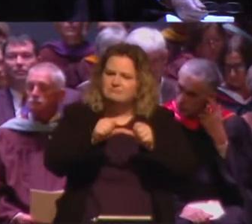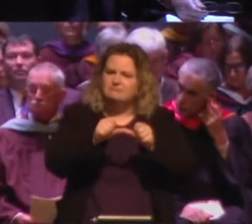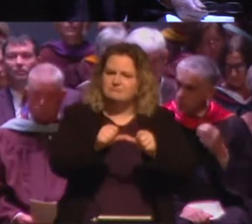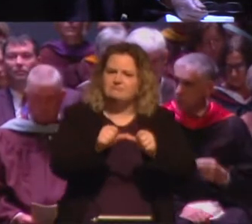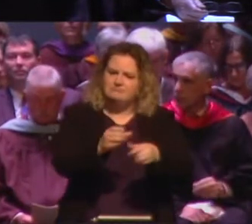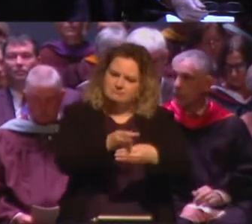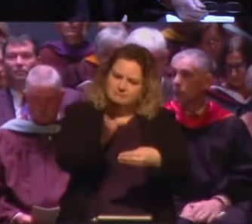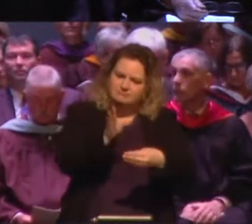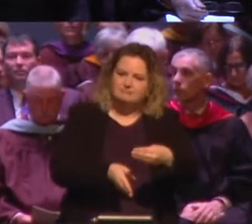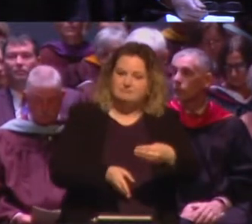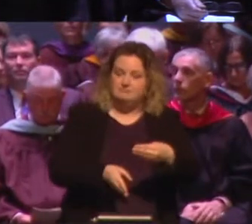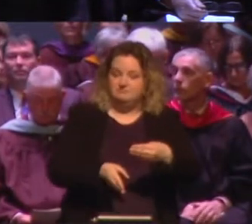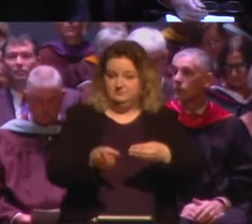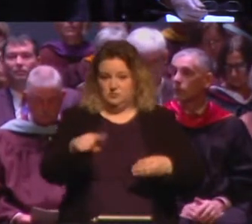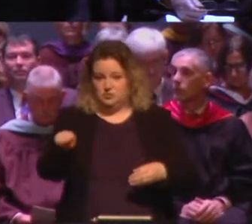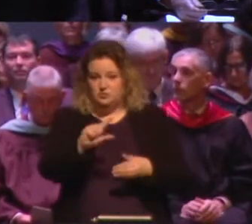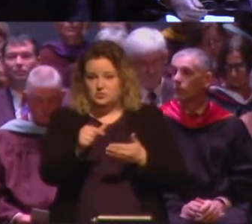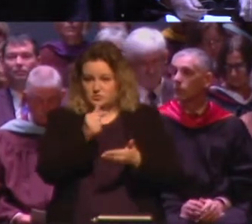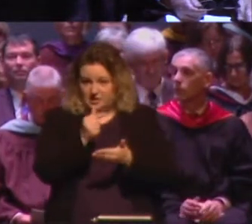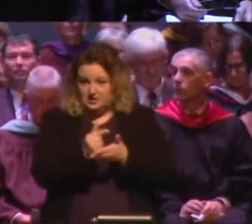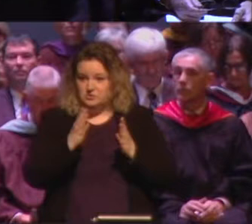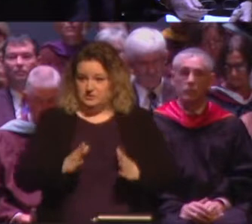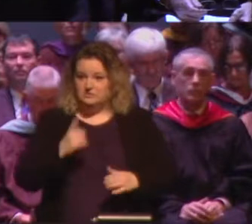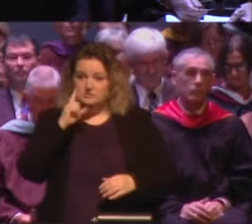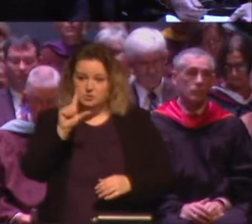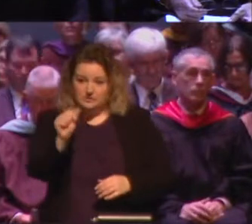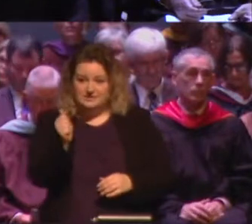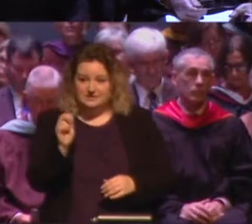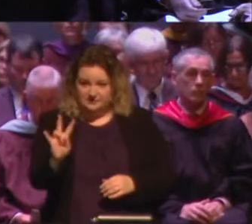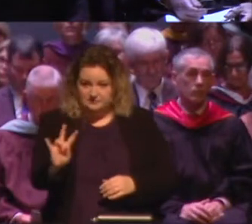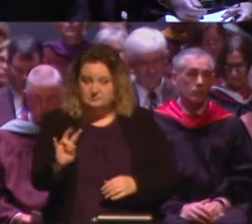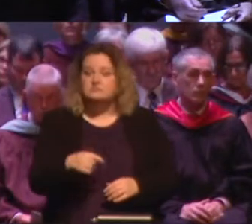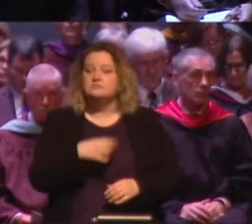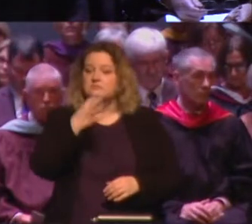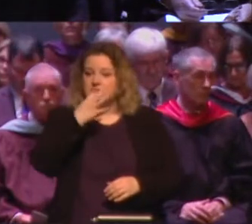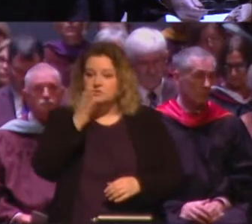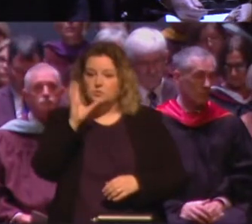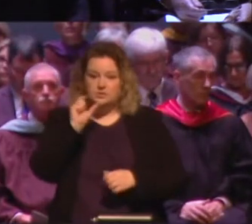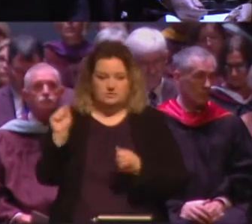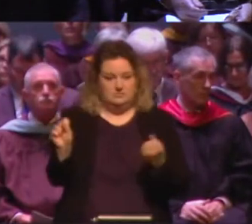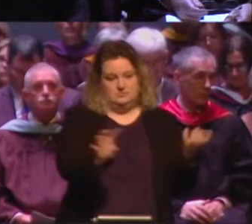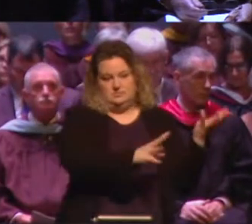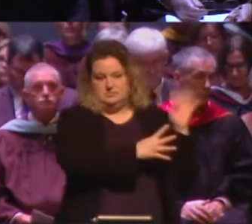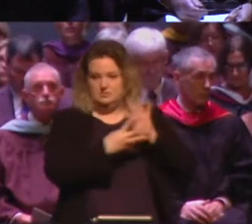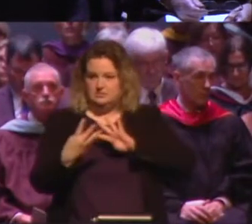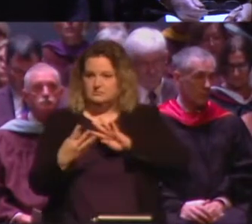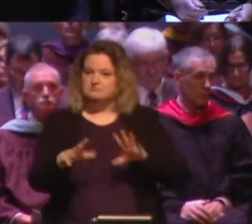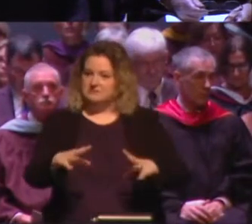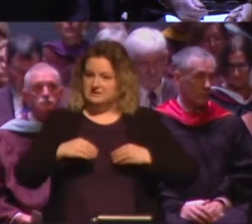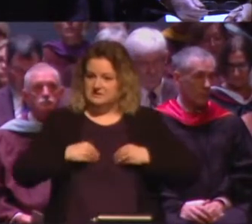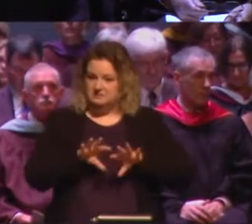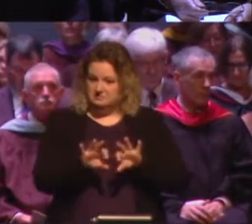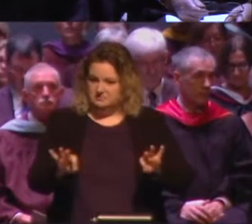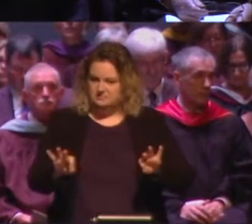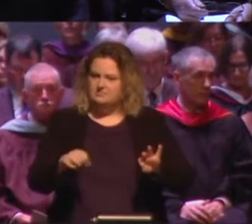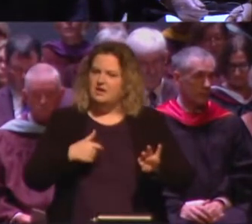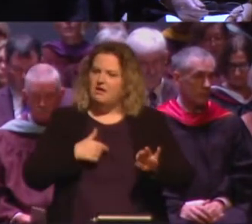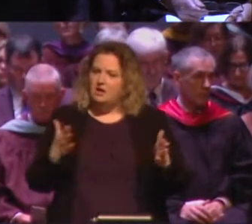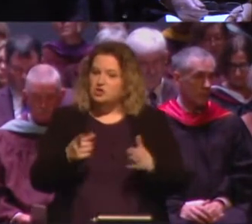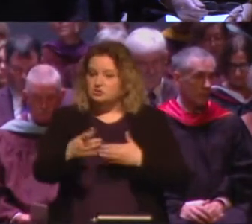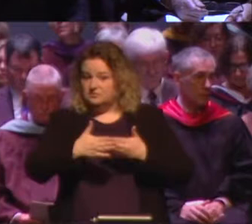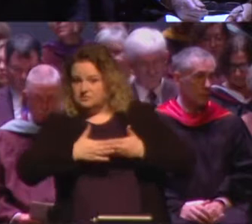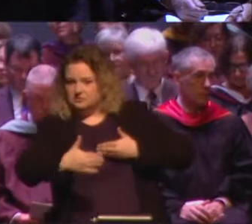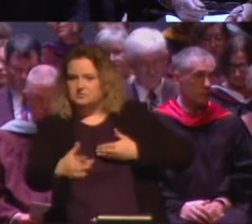Graduates of 2017, as you walk across the stage and accept your degrees, I urge you to stand tall, to